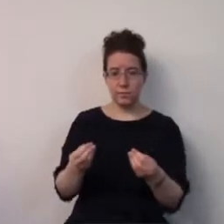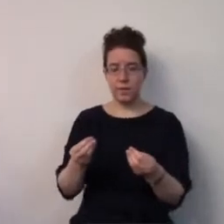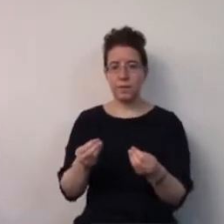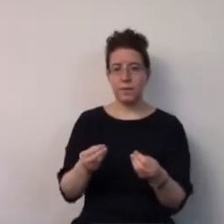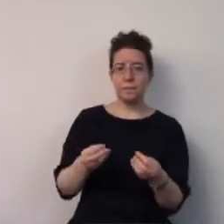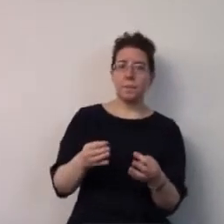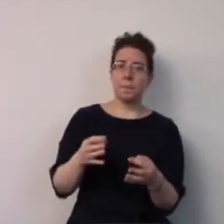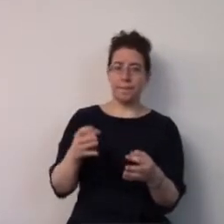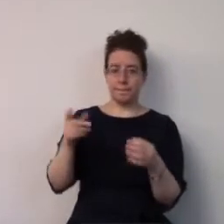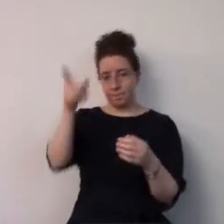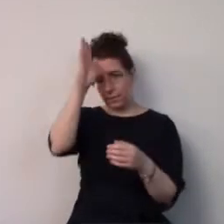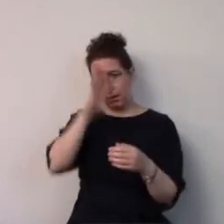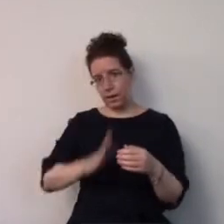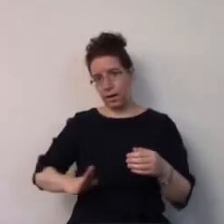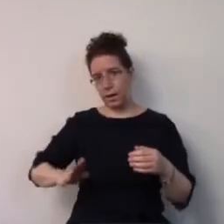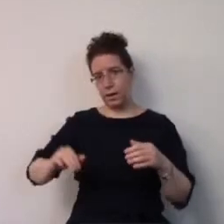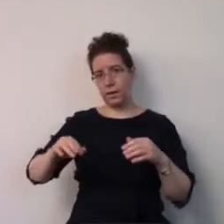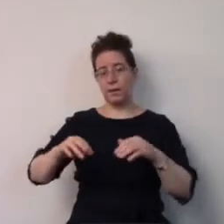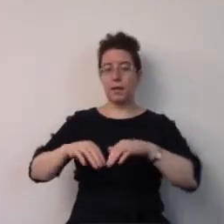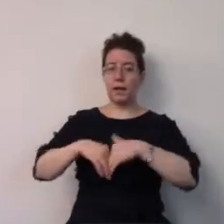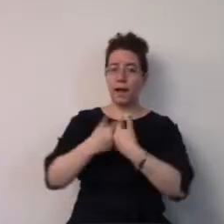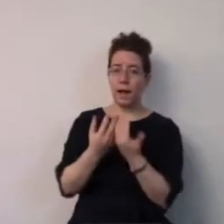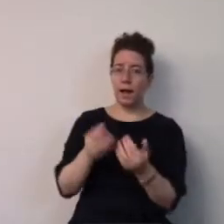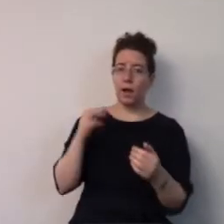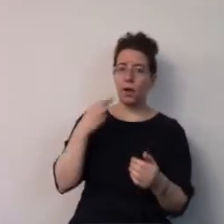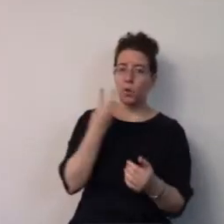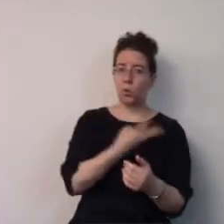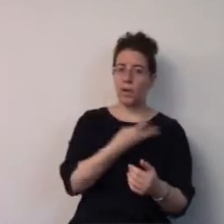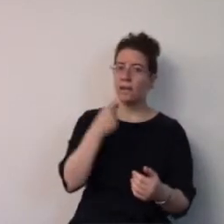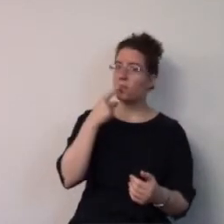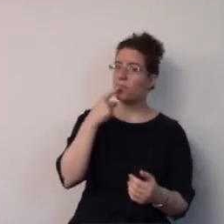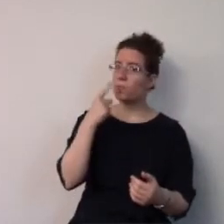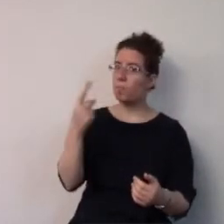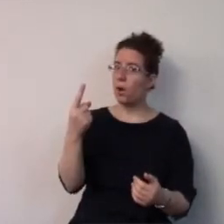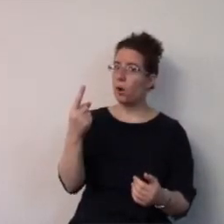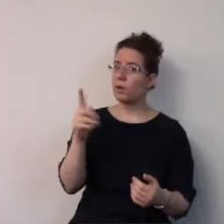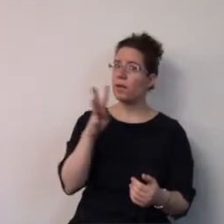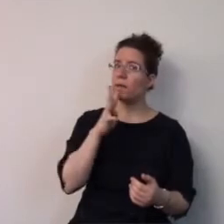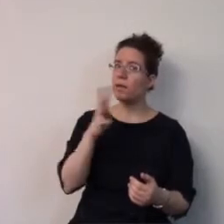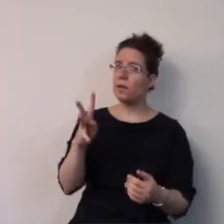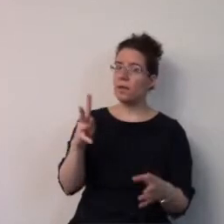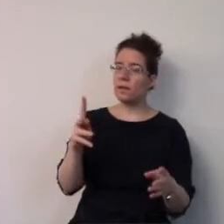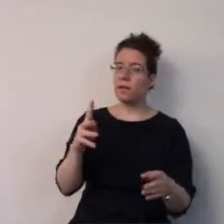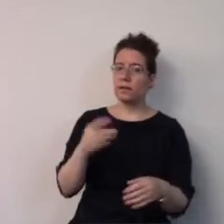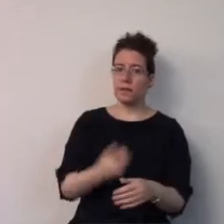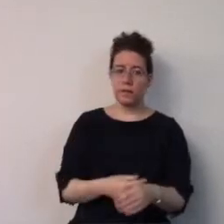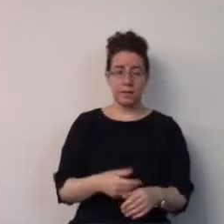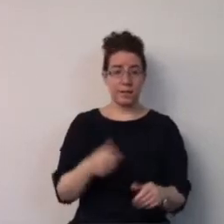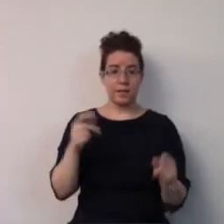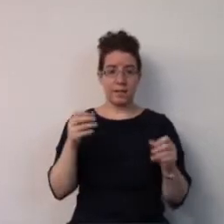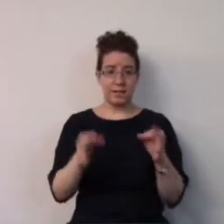right, you need to ask God to forgive you. Ask God to have mercy.